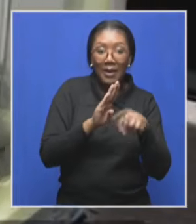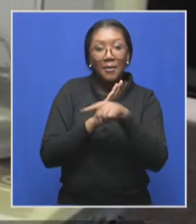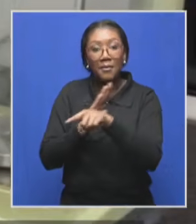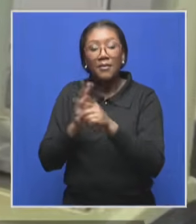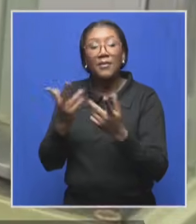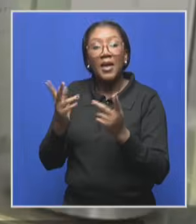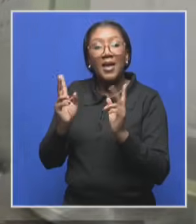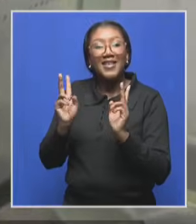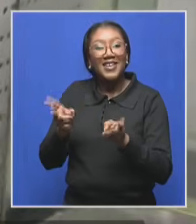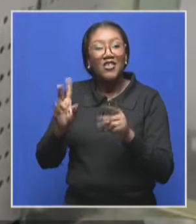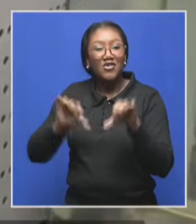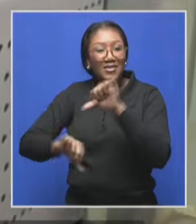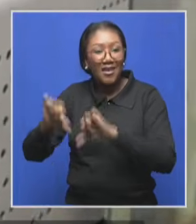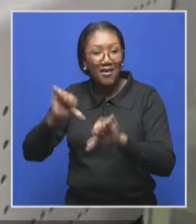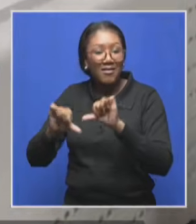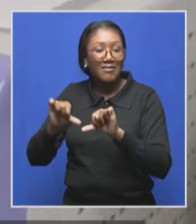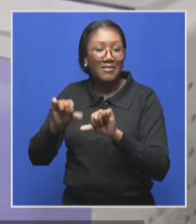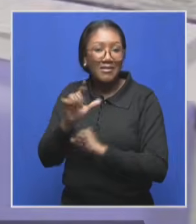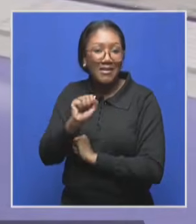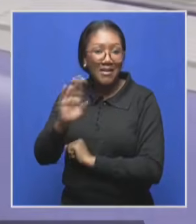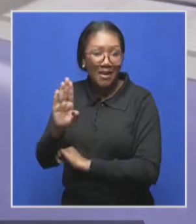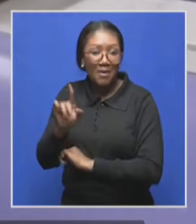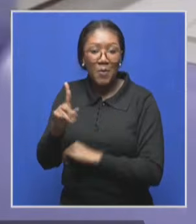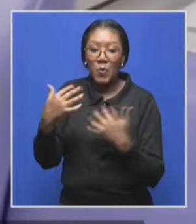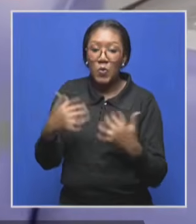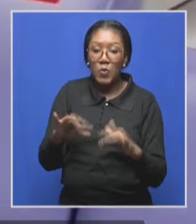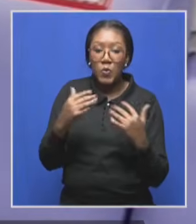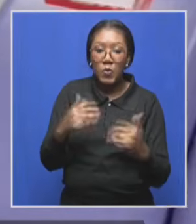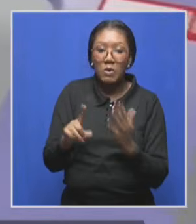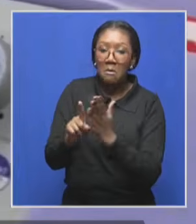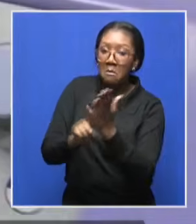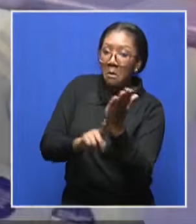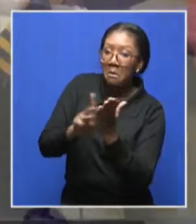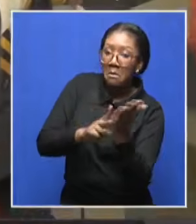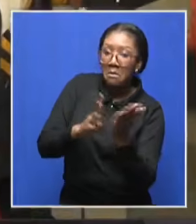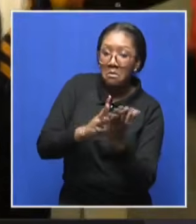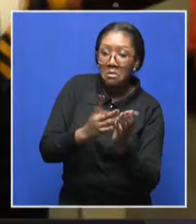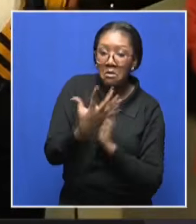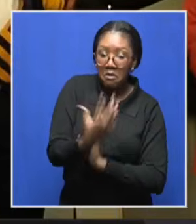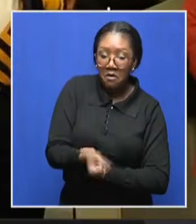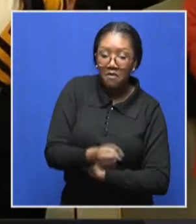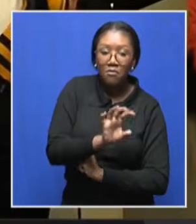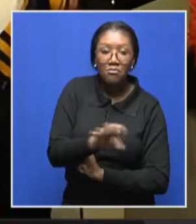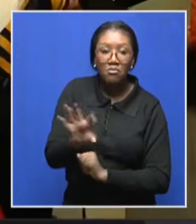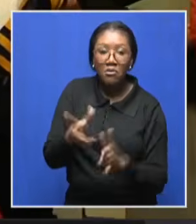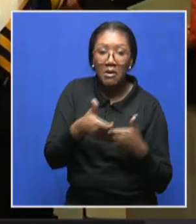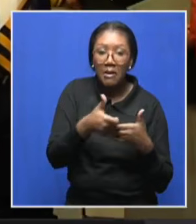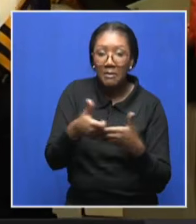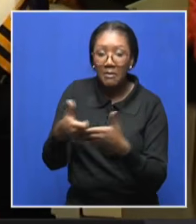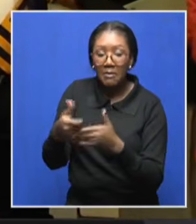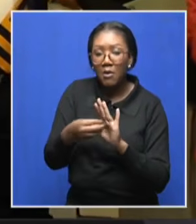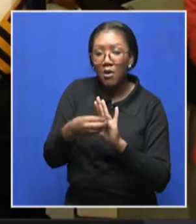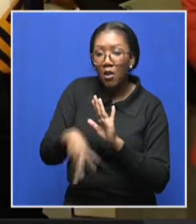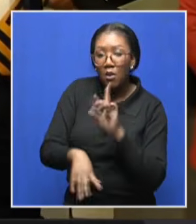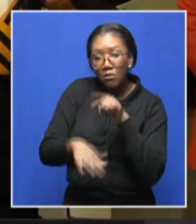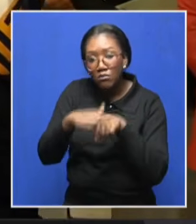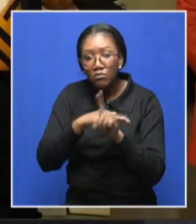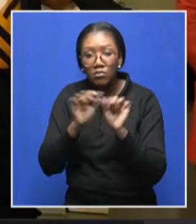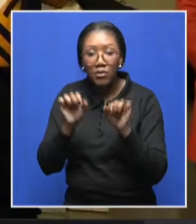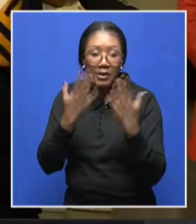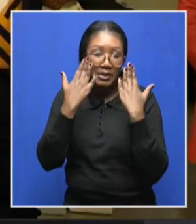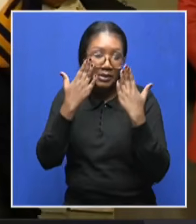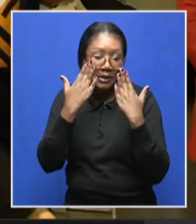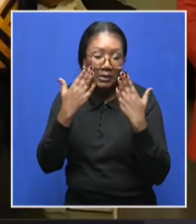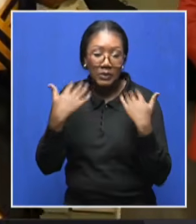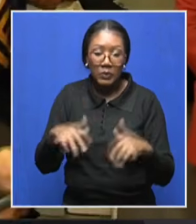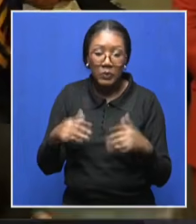of Technology. Lots to explore, lots of offerings for students, and also just the university as they continue to complete that global